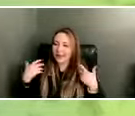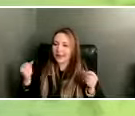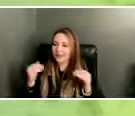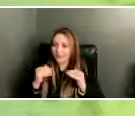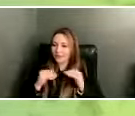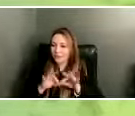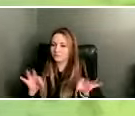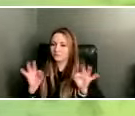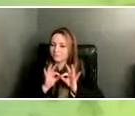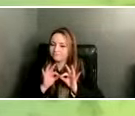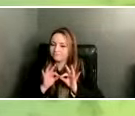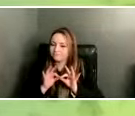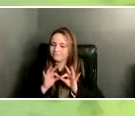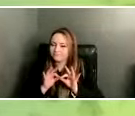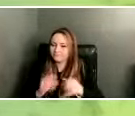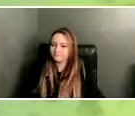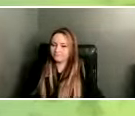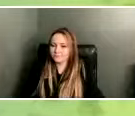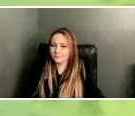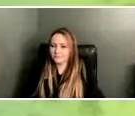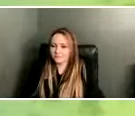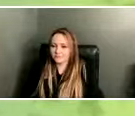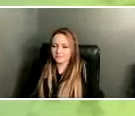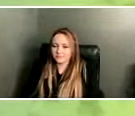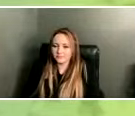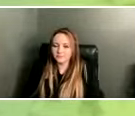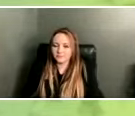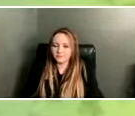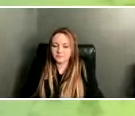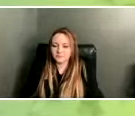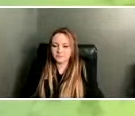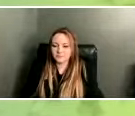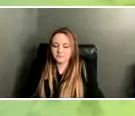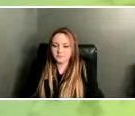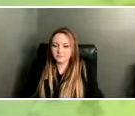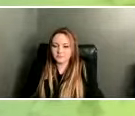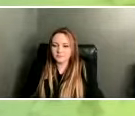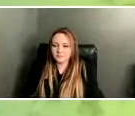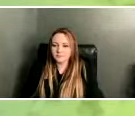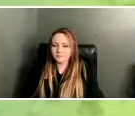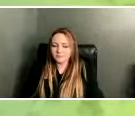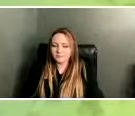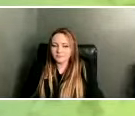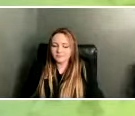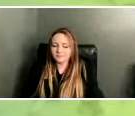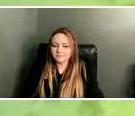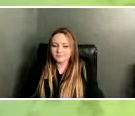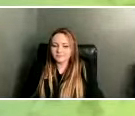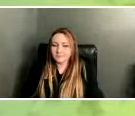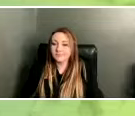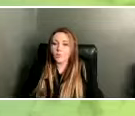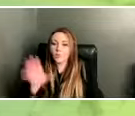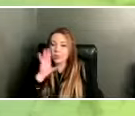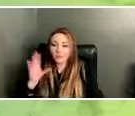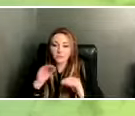essential. And there is there will be no